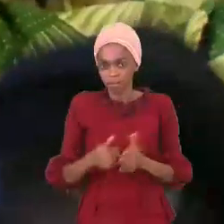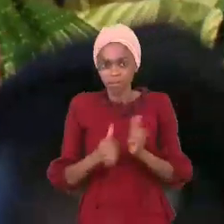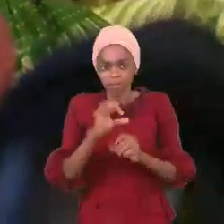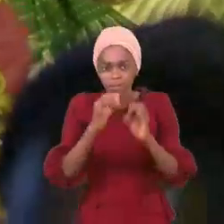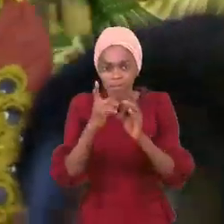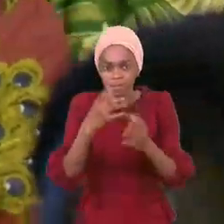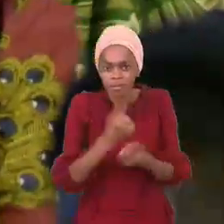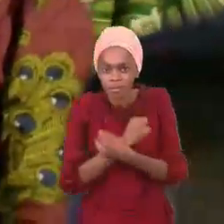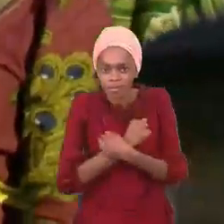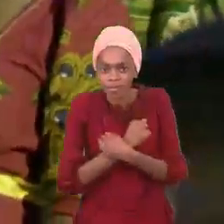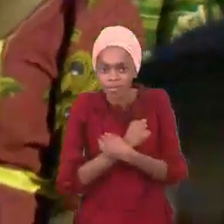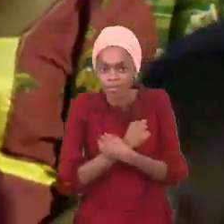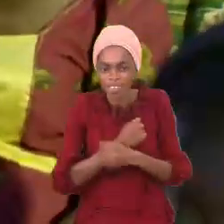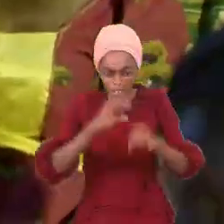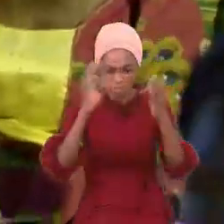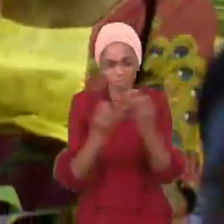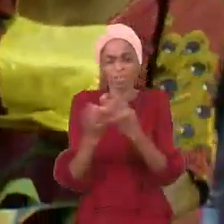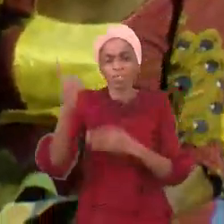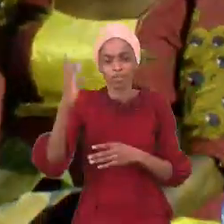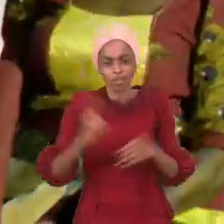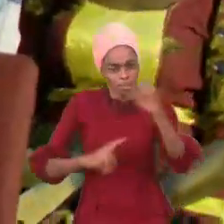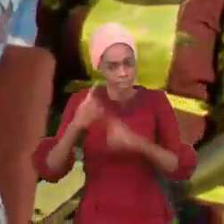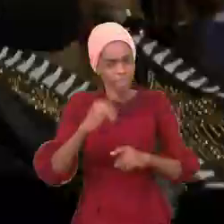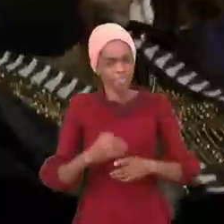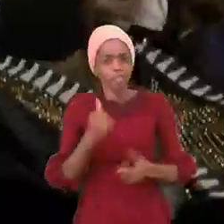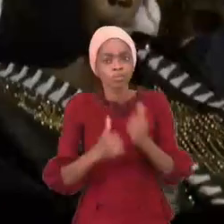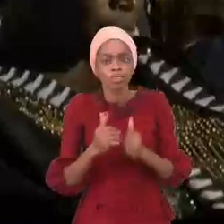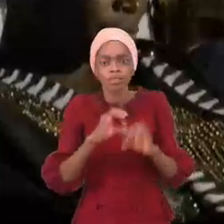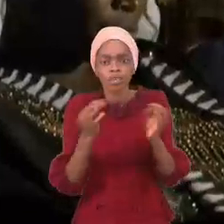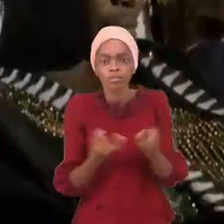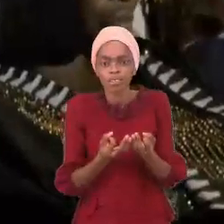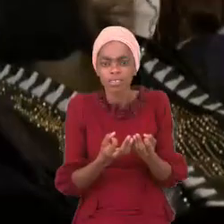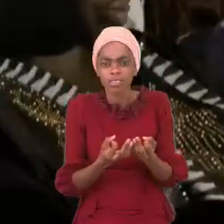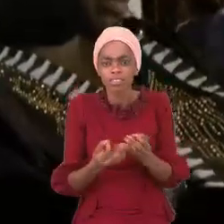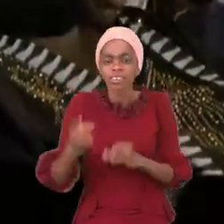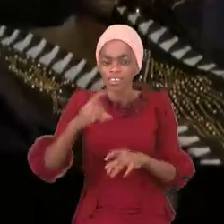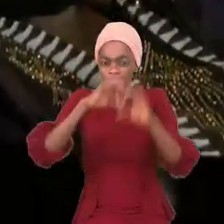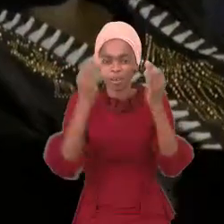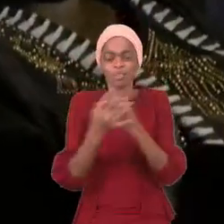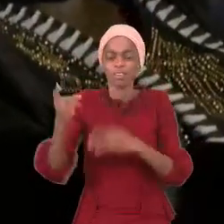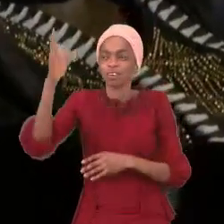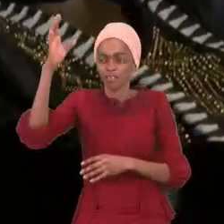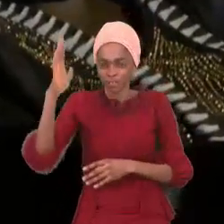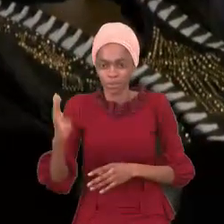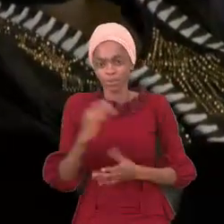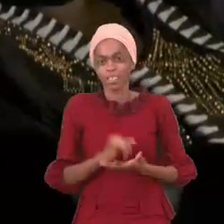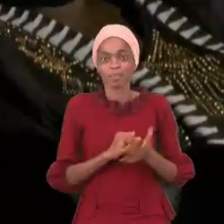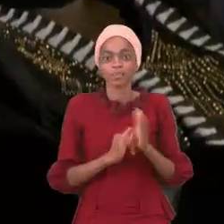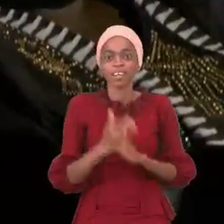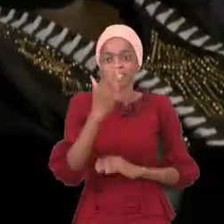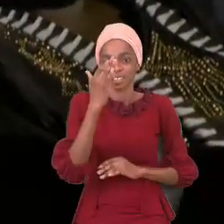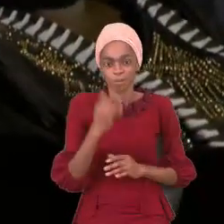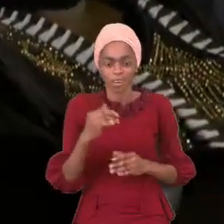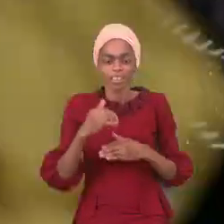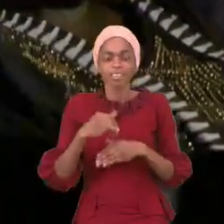be? Talk. Which family would you be in? That's why the invitation is